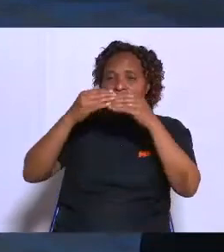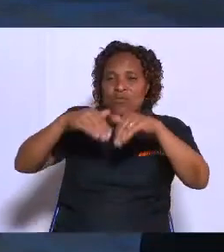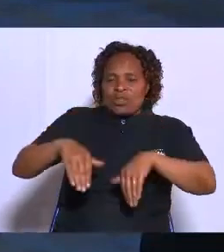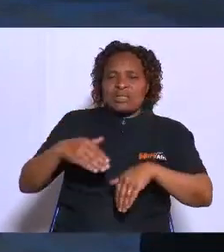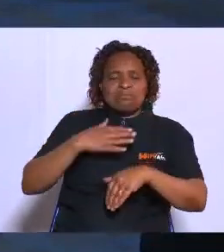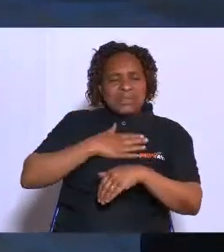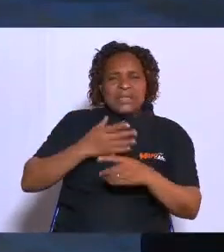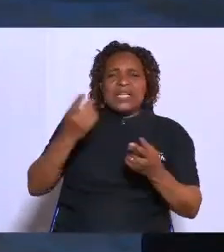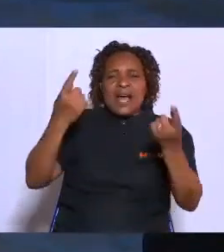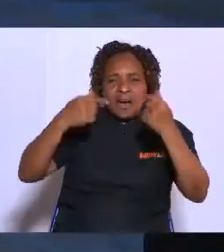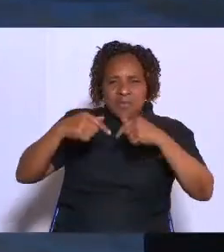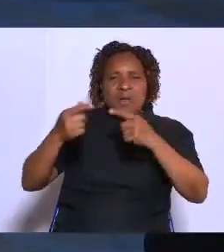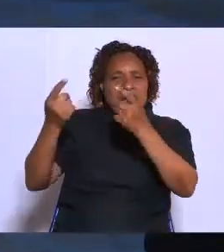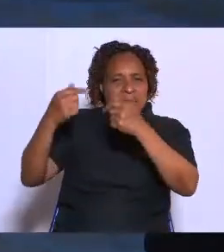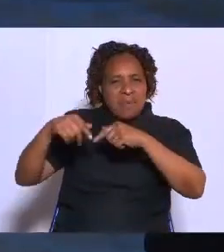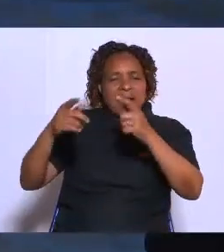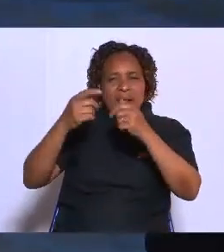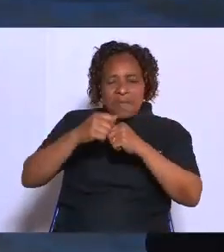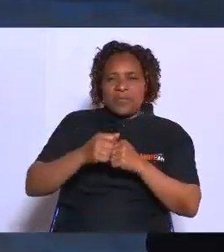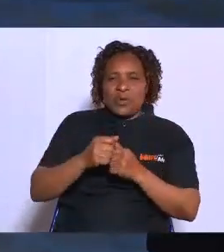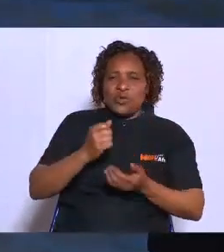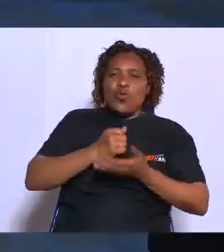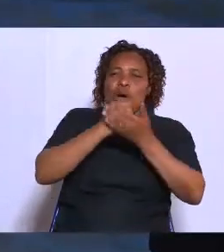to us in the Keys